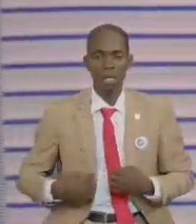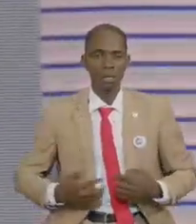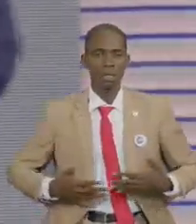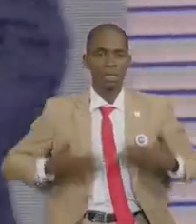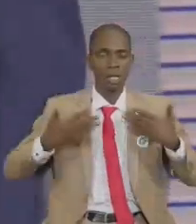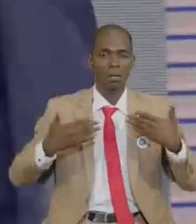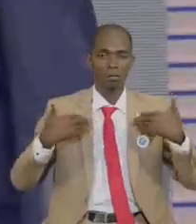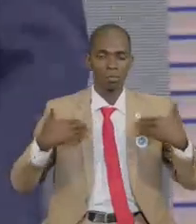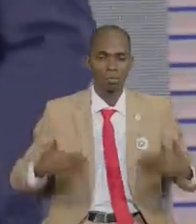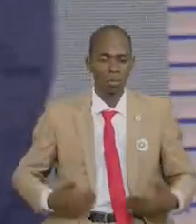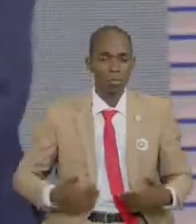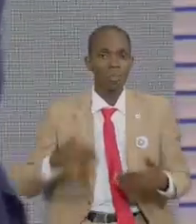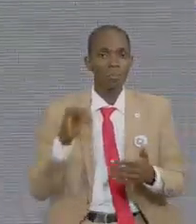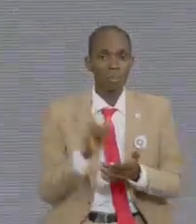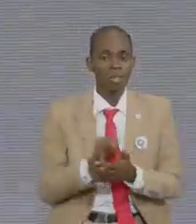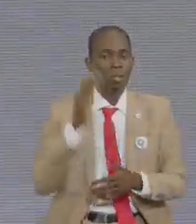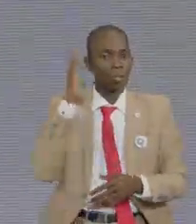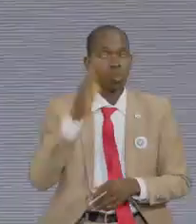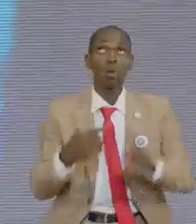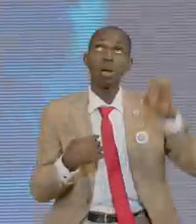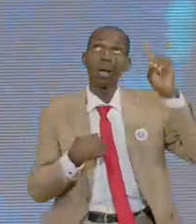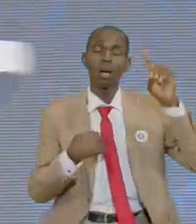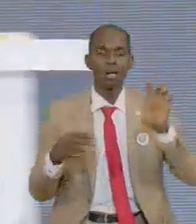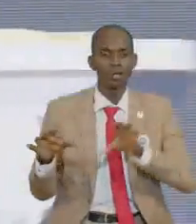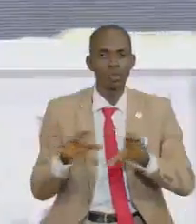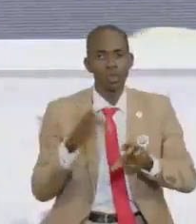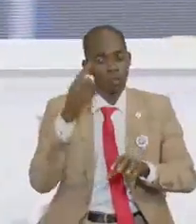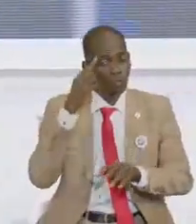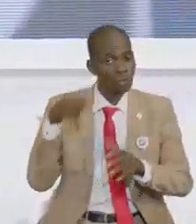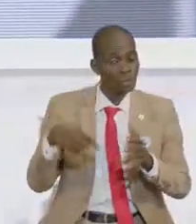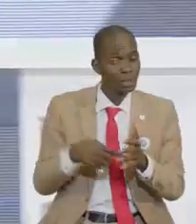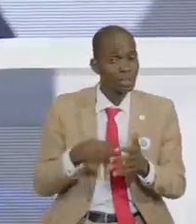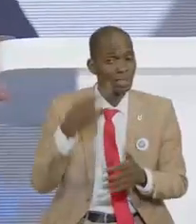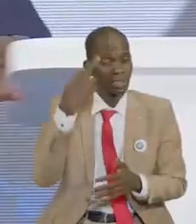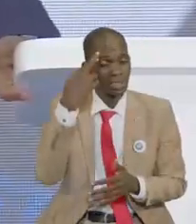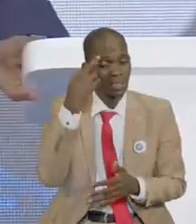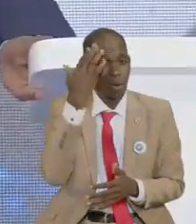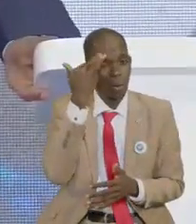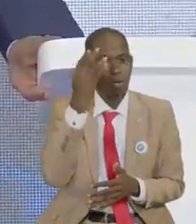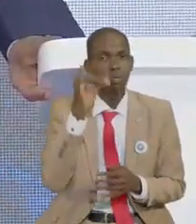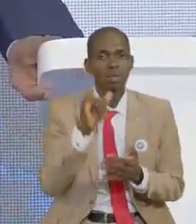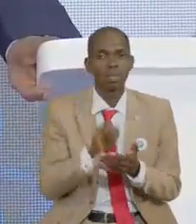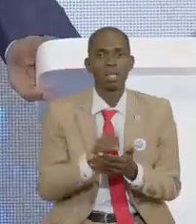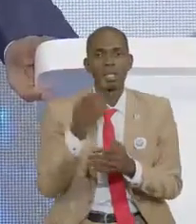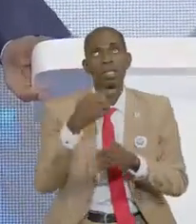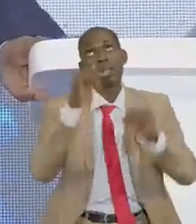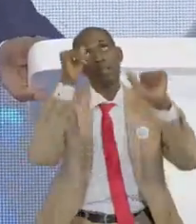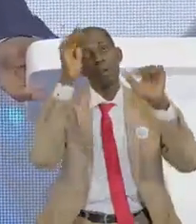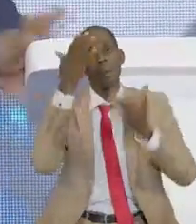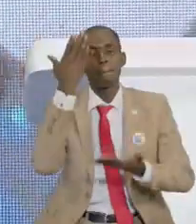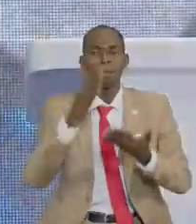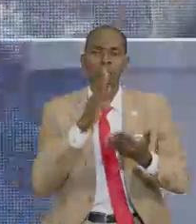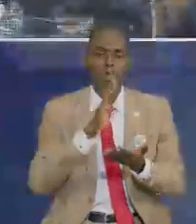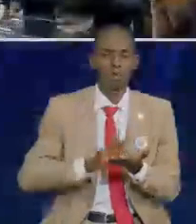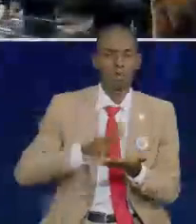body, that will I do, for this singular reason, that the Father may be glorified in the